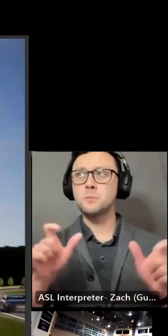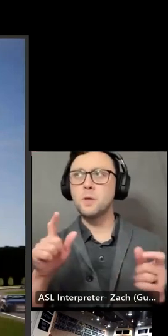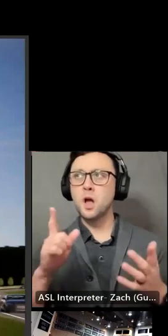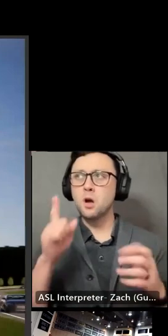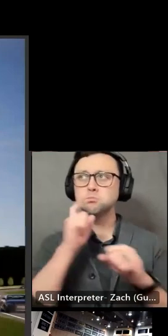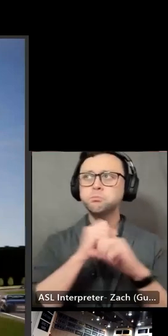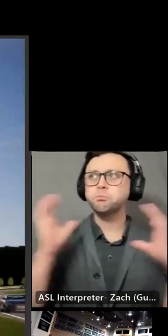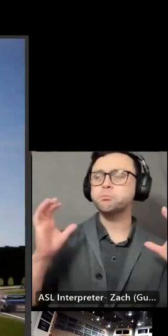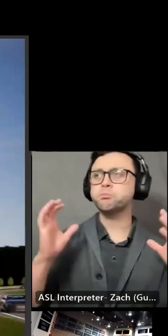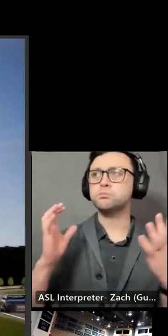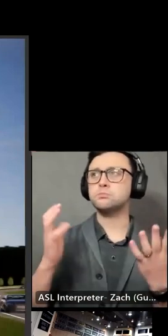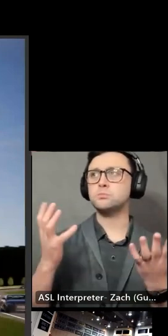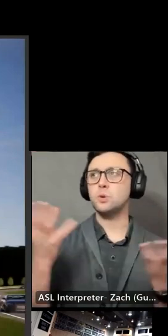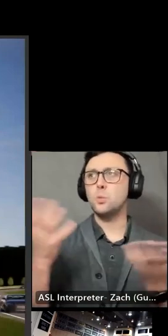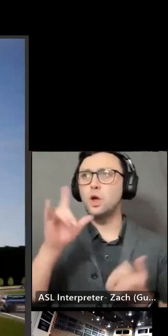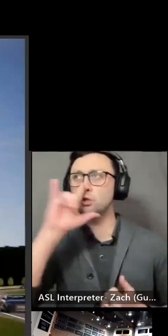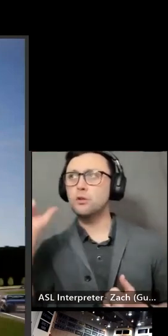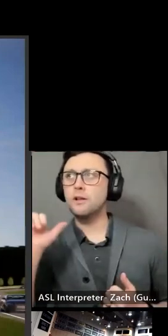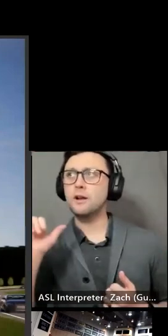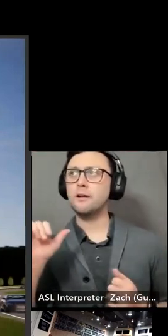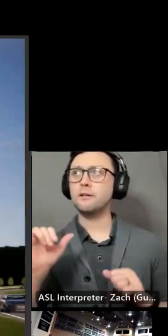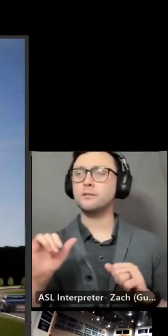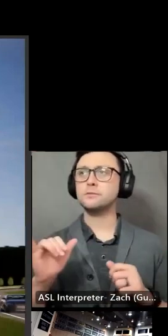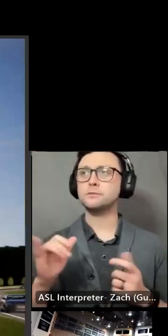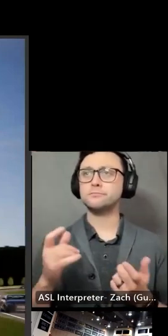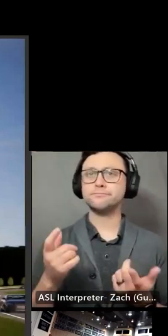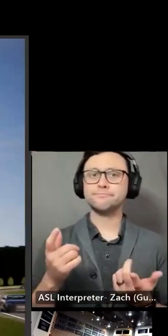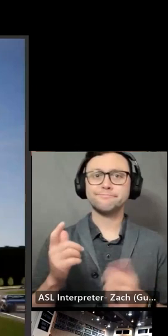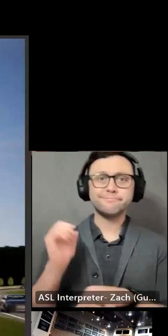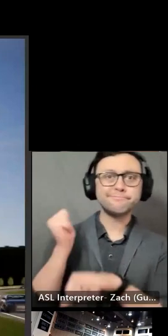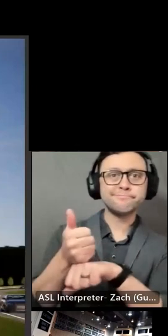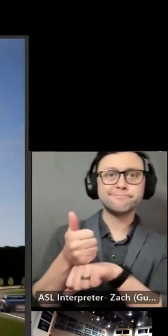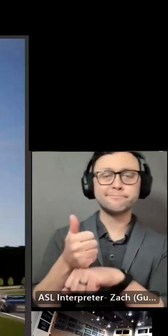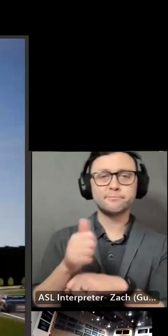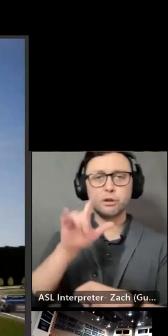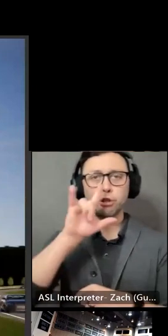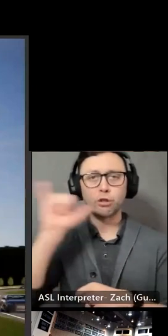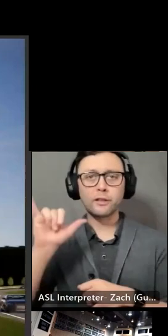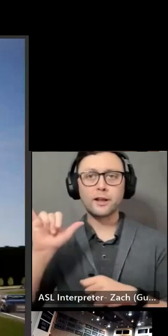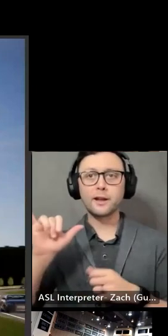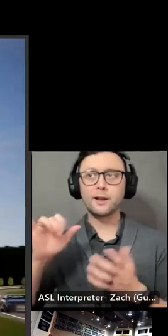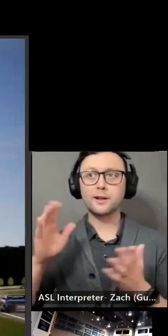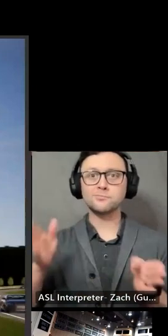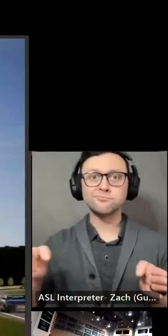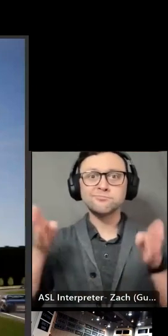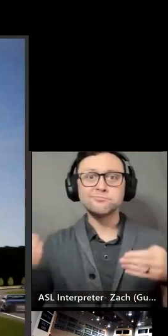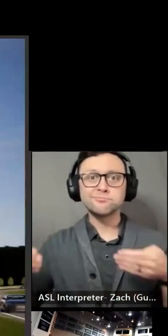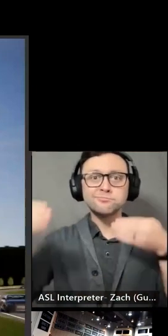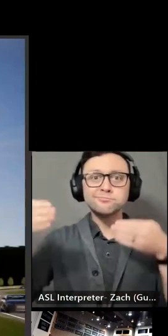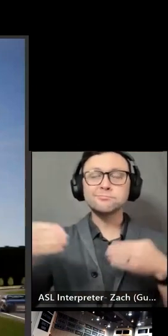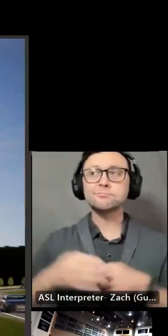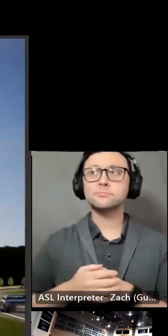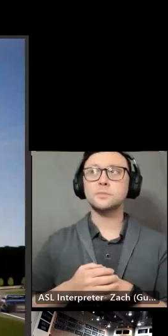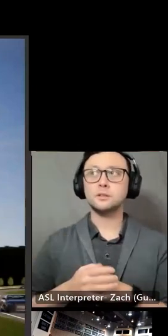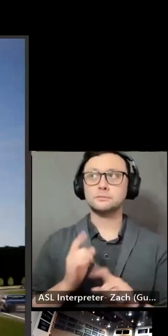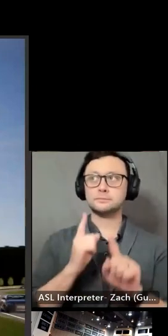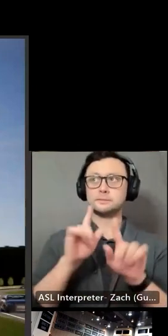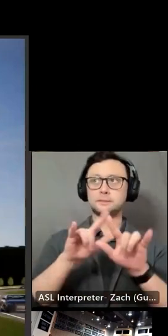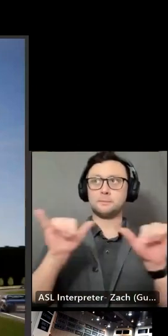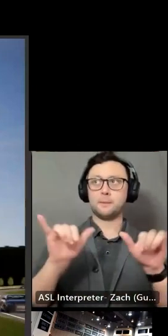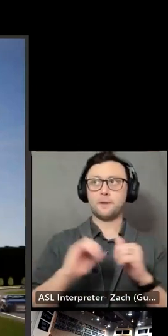just the footprint or the layout, but also kind of what it was going to look like in order to be able to have a robust